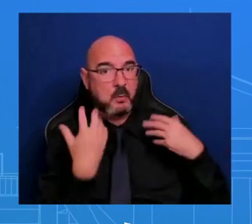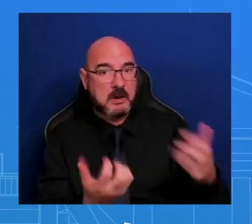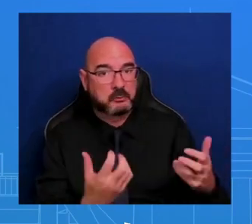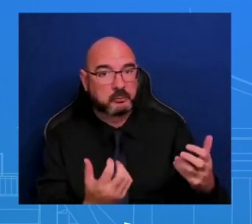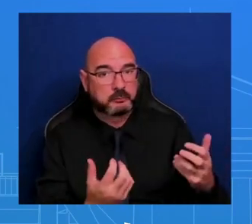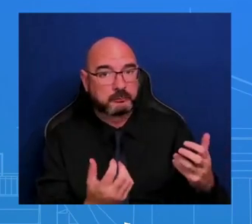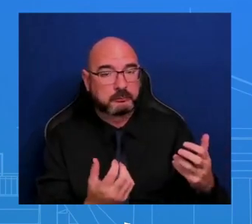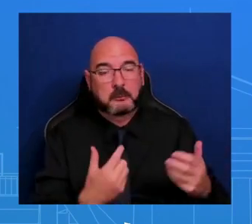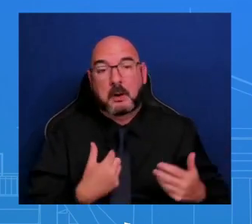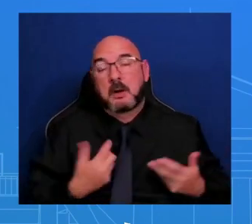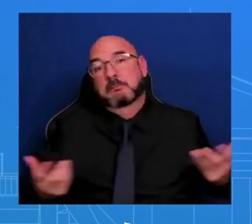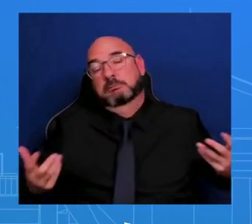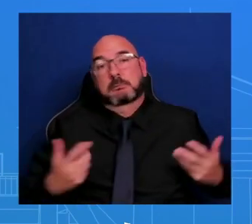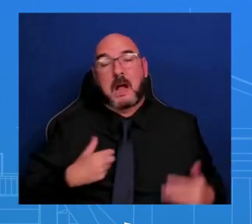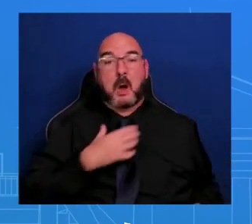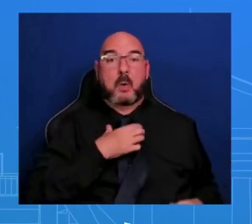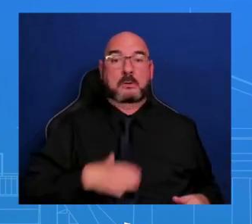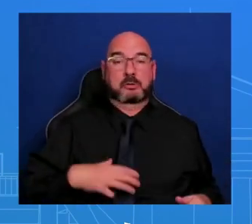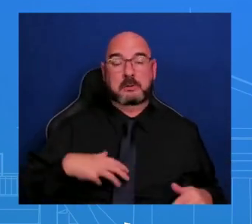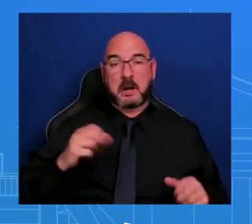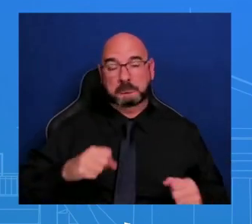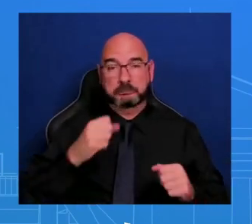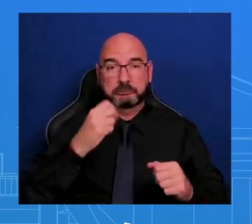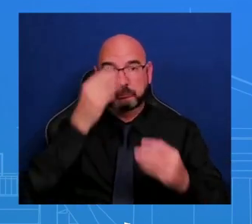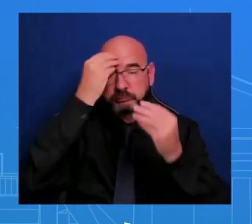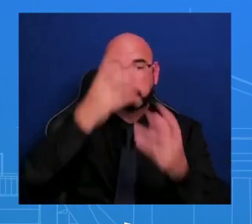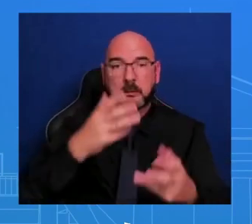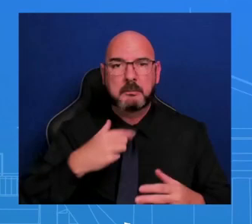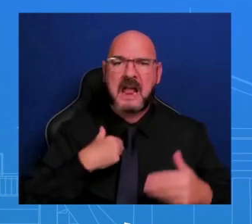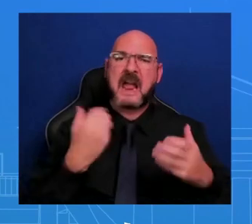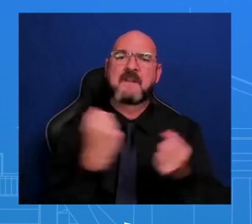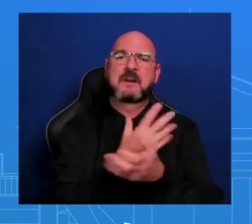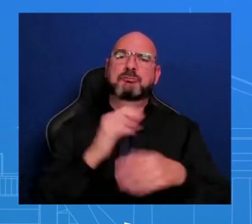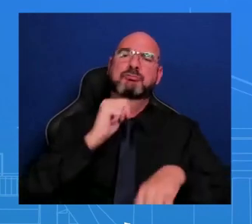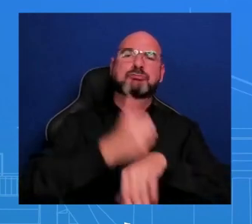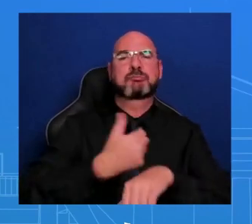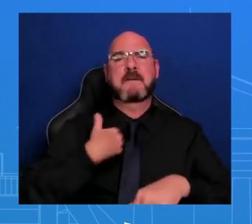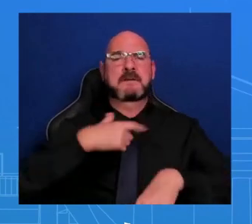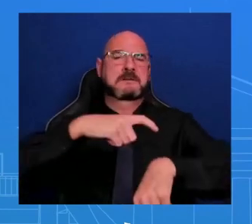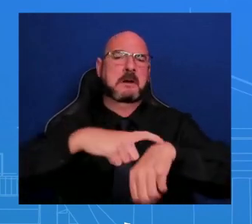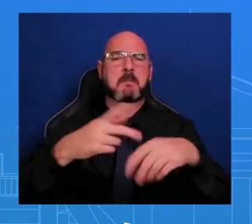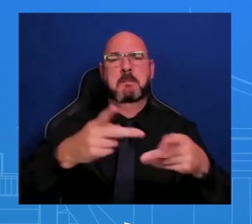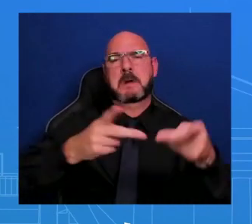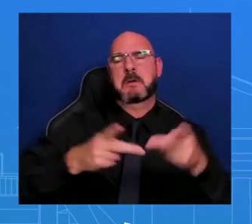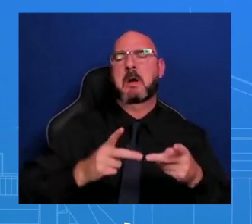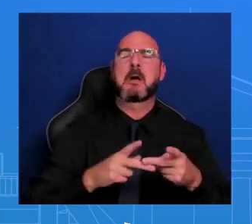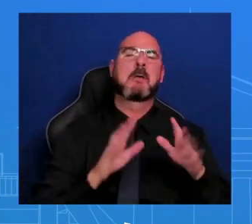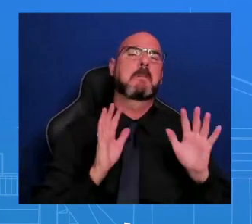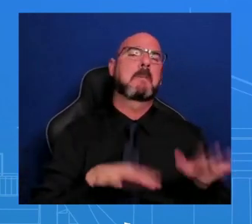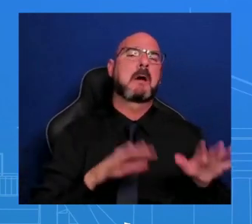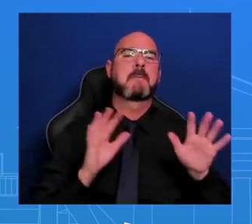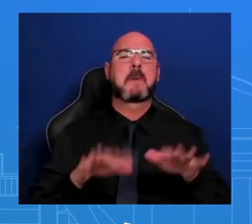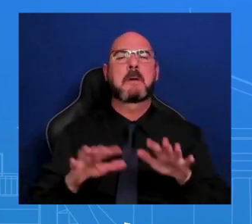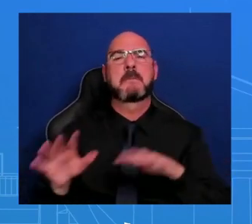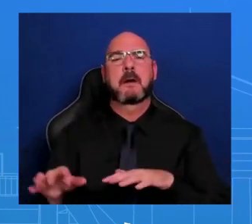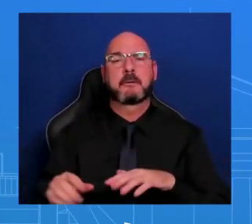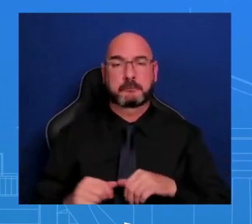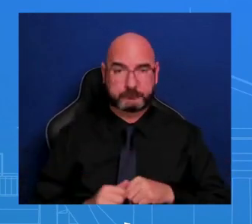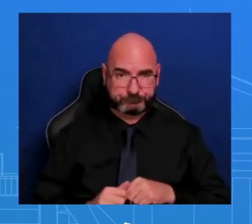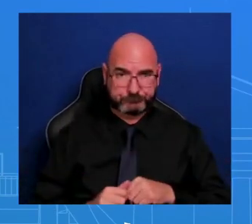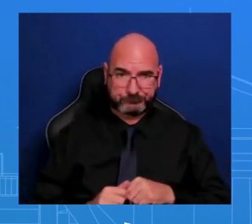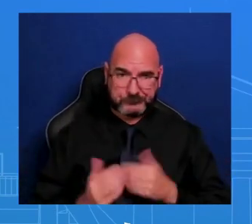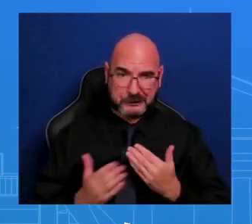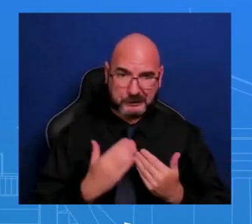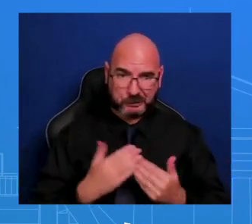out at a certain time and place. I just don't have that right now. But I can assure you and all of them that we're working on this very hard in real